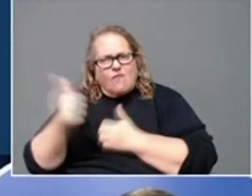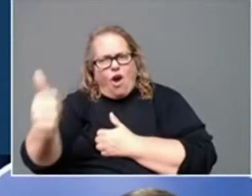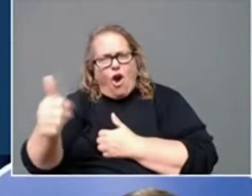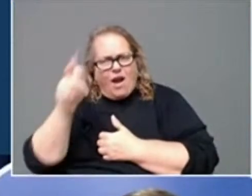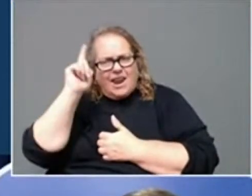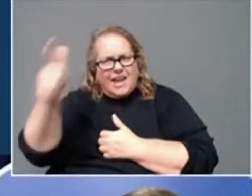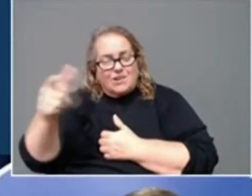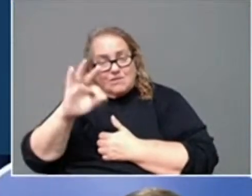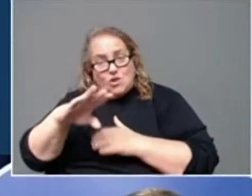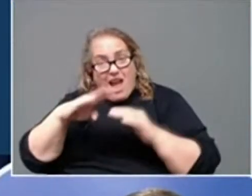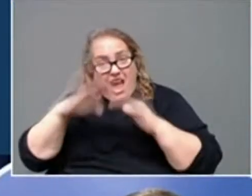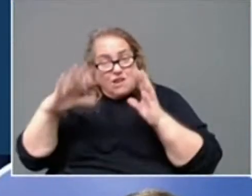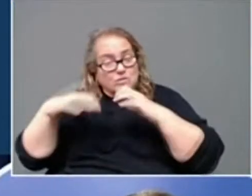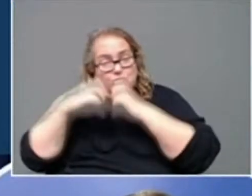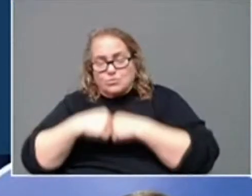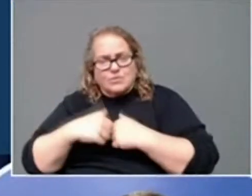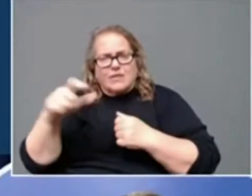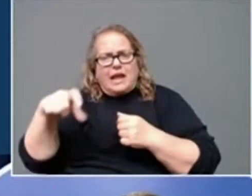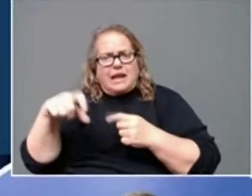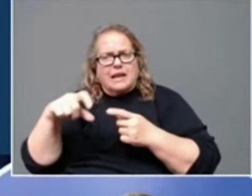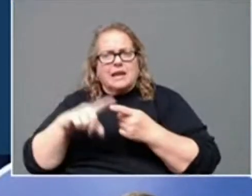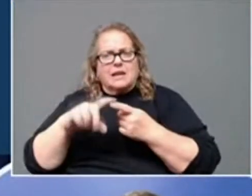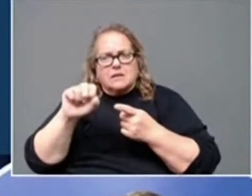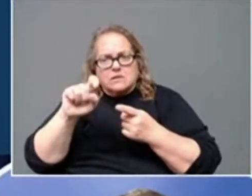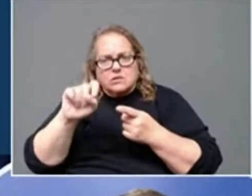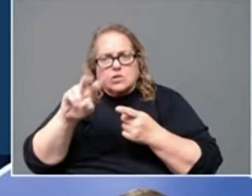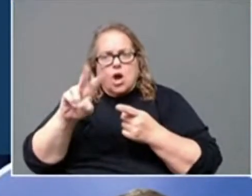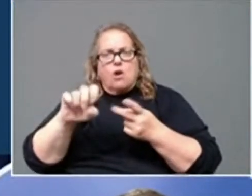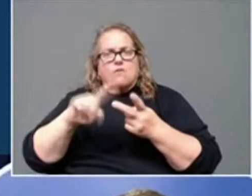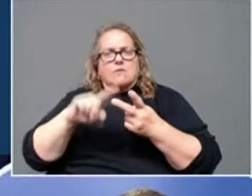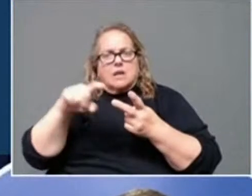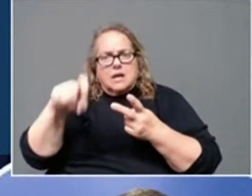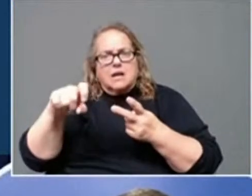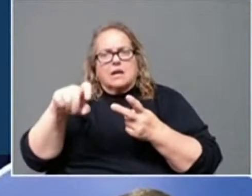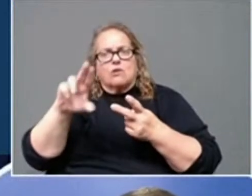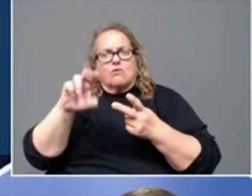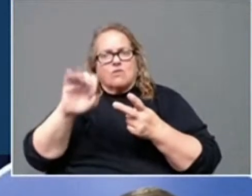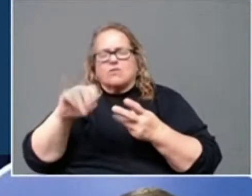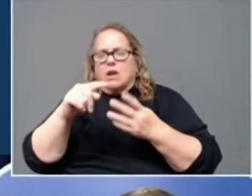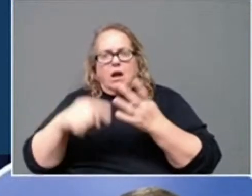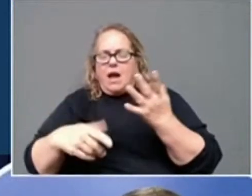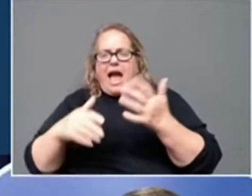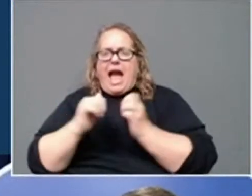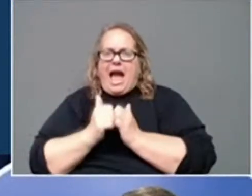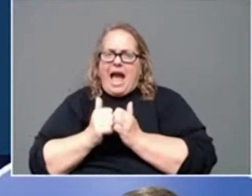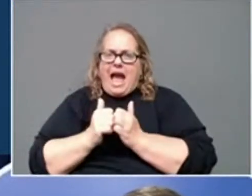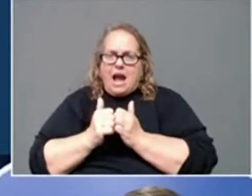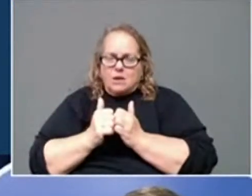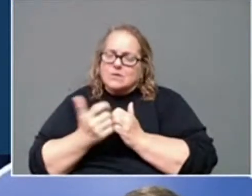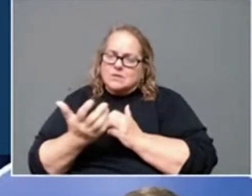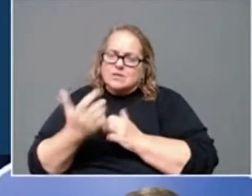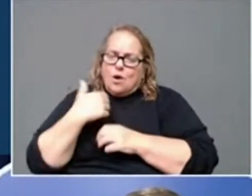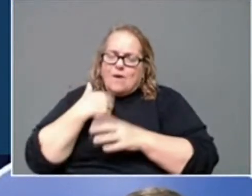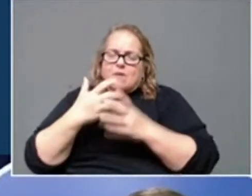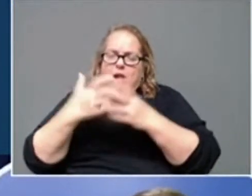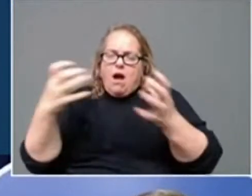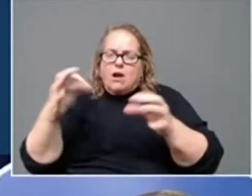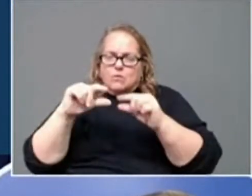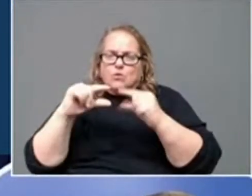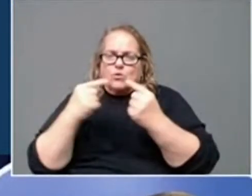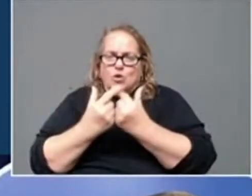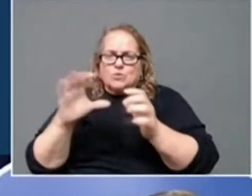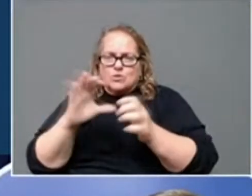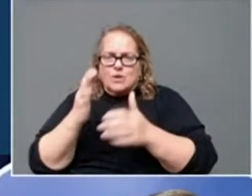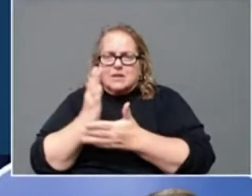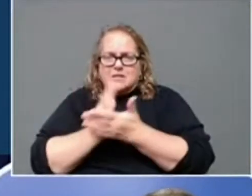we are still here for them. So we got a lot of groups that are doing the immediate assistance, and we thank them. We're going